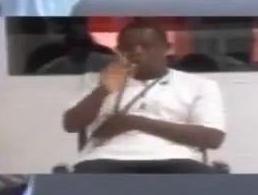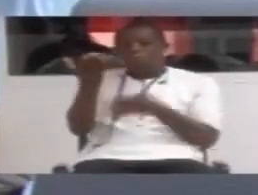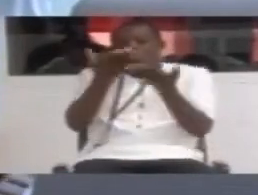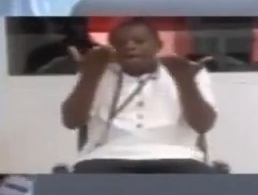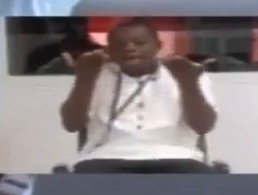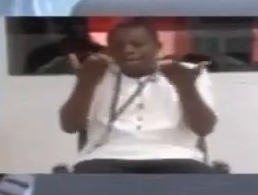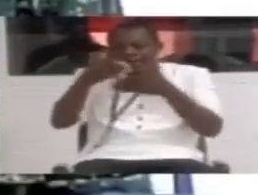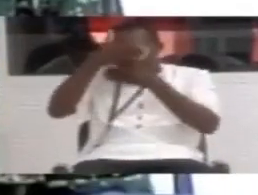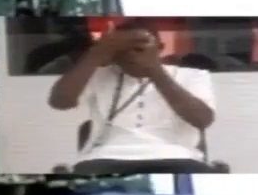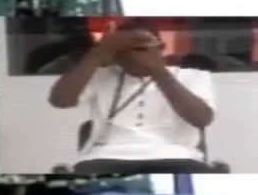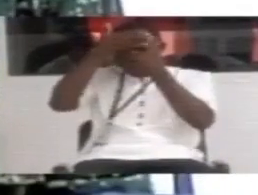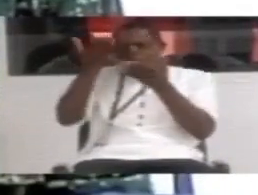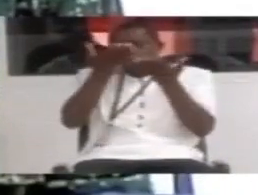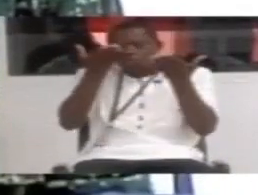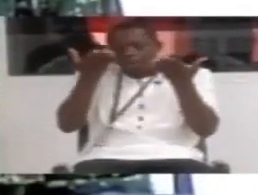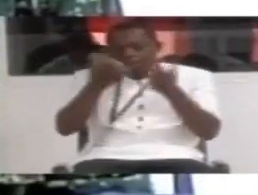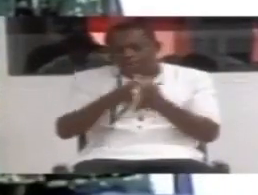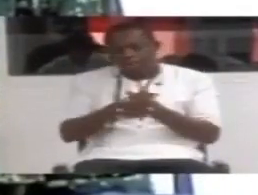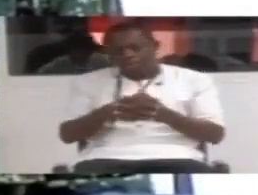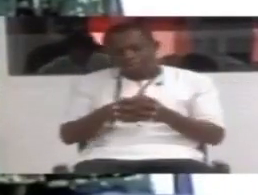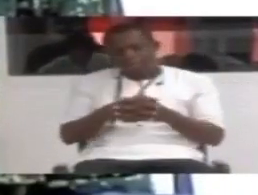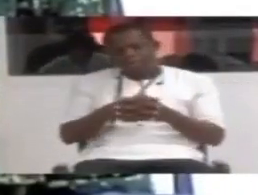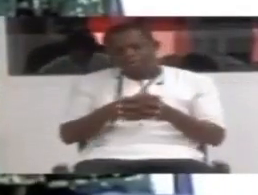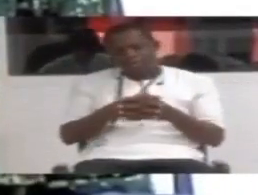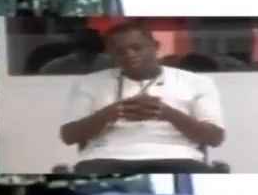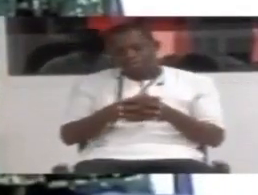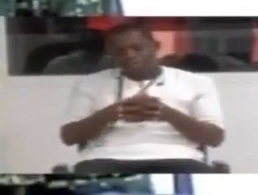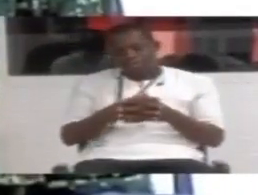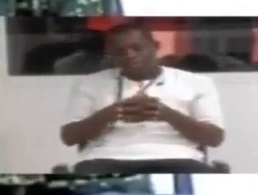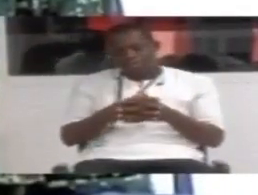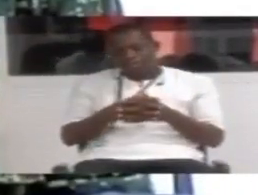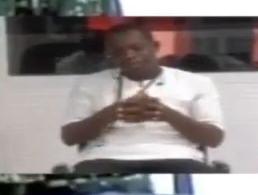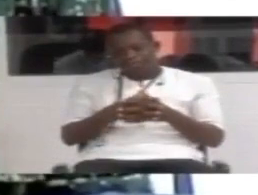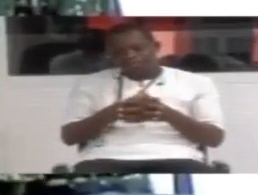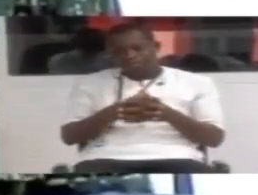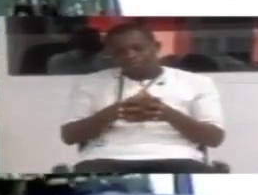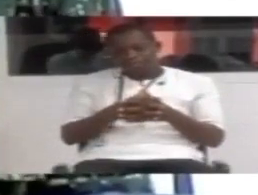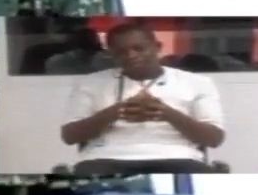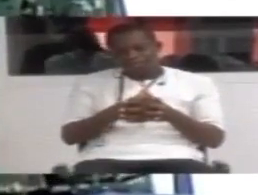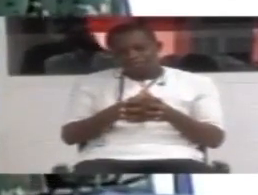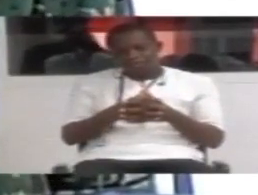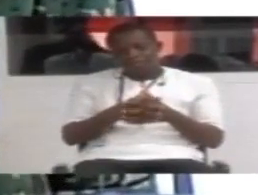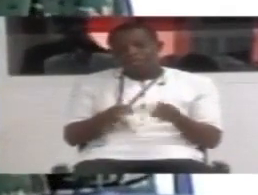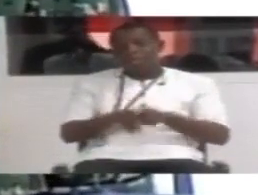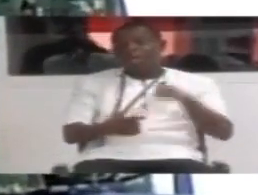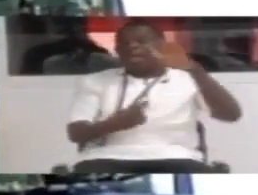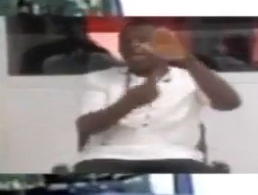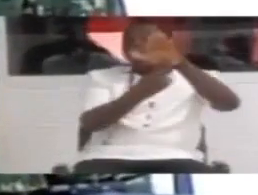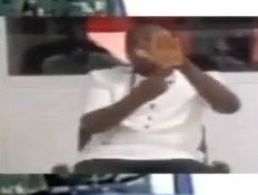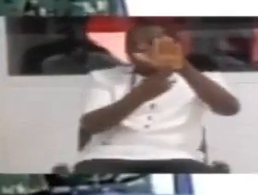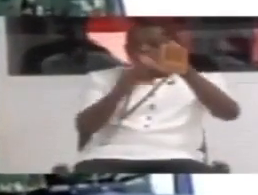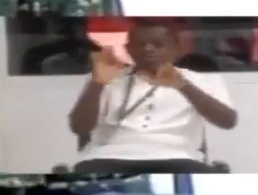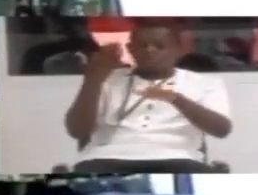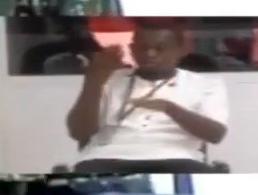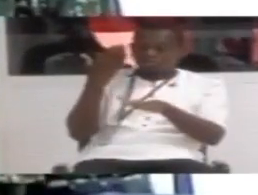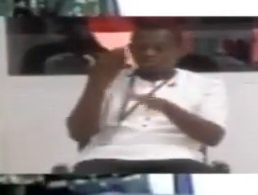these masks? Pour laite mbiri setal mask bobu lanay won njeriñam lutax ngeen ko sol njeriñam bi mo won